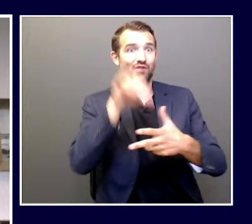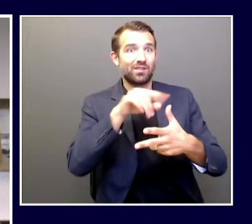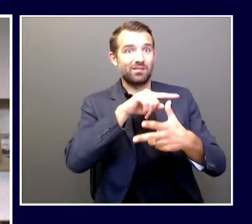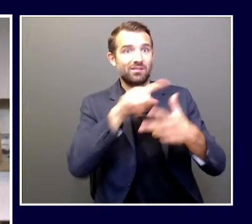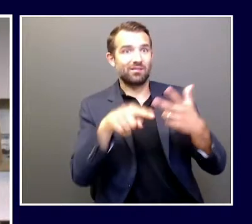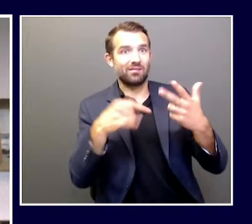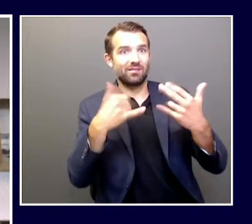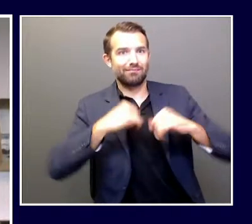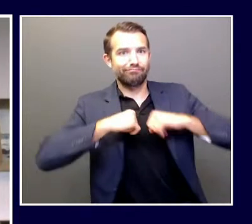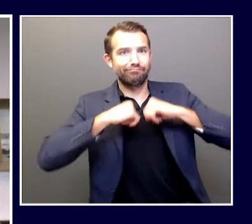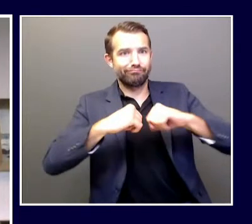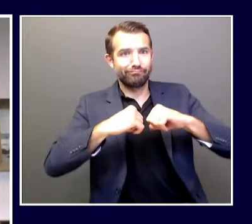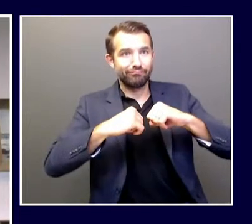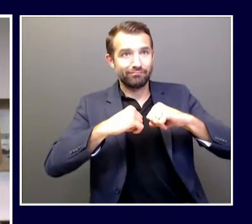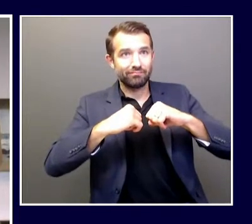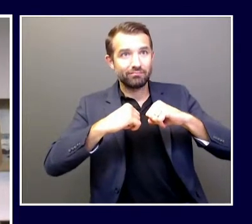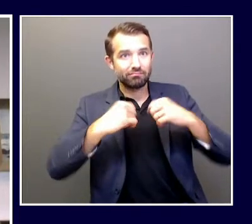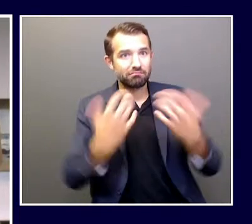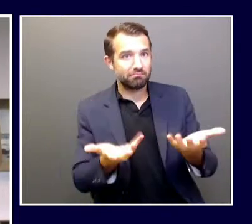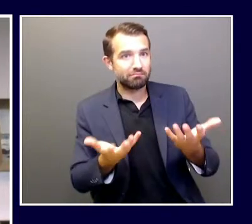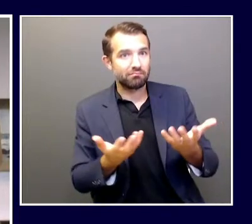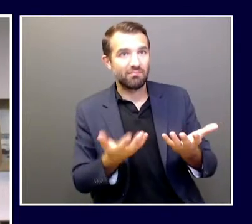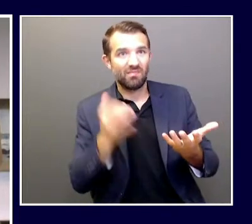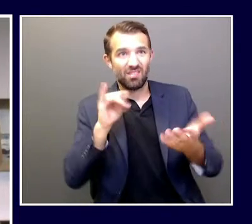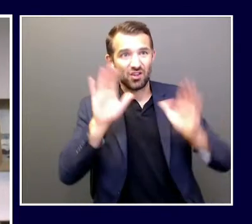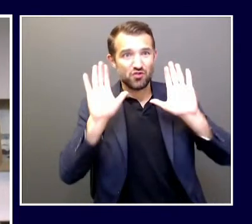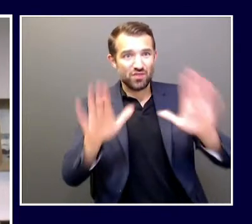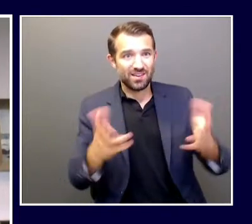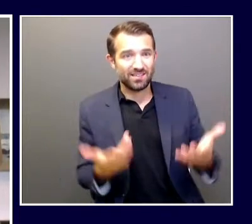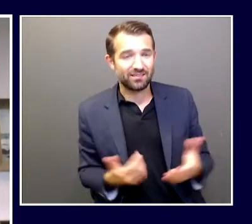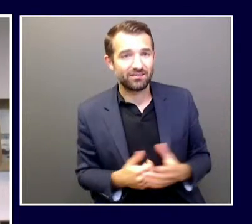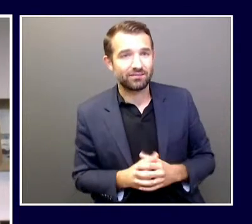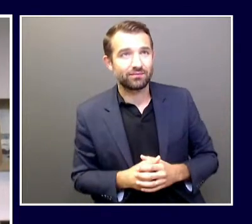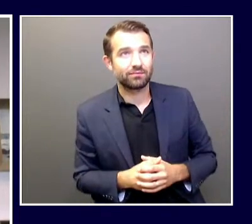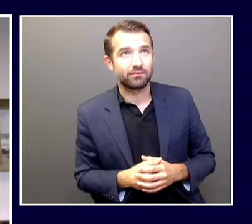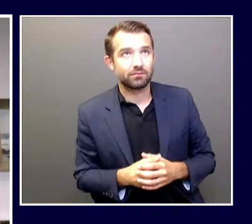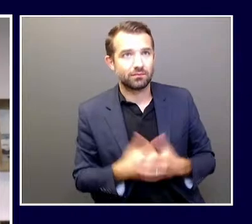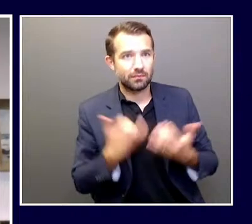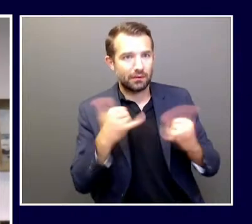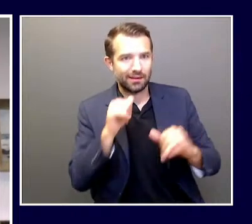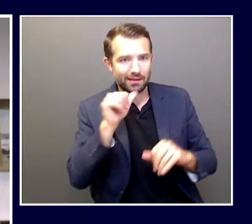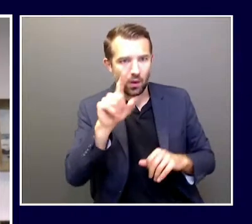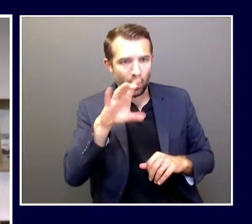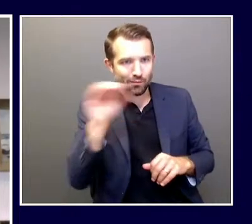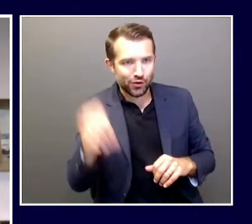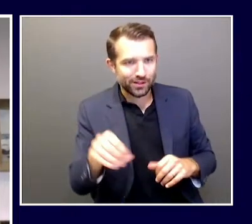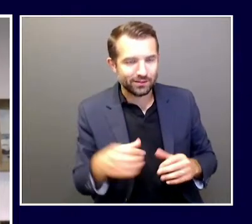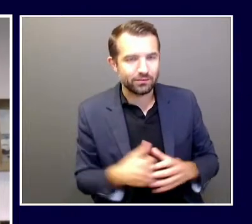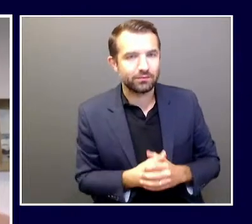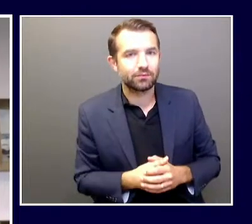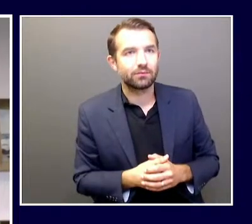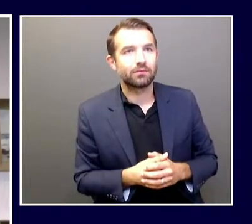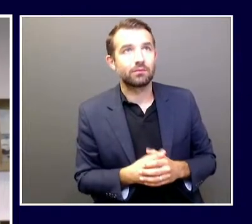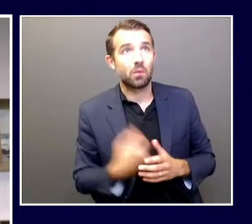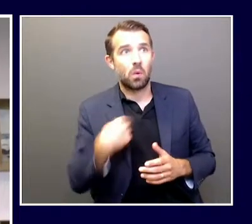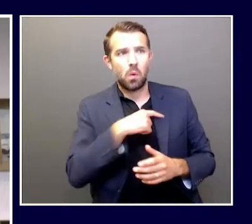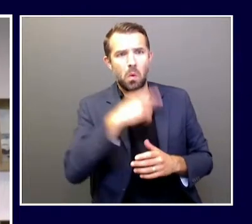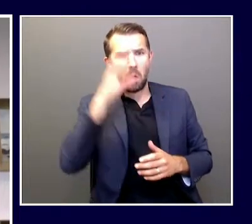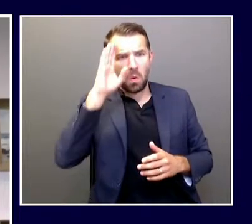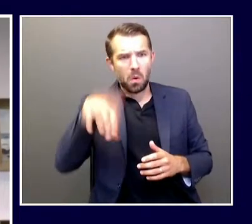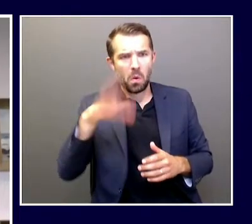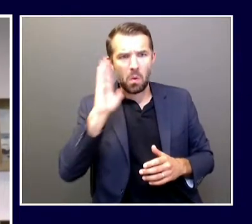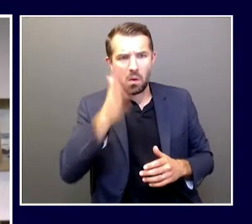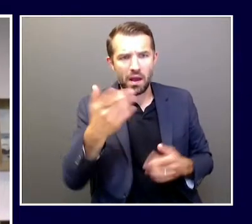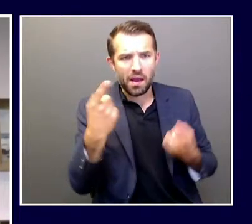not 100%. The breakthrough cases, again, are predictable and were predicted. The last thing before I directly answer